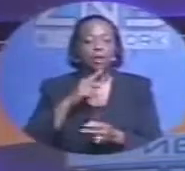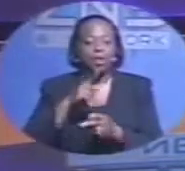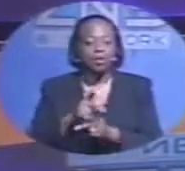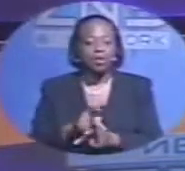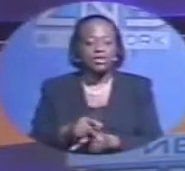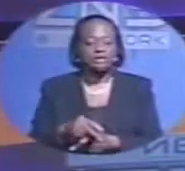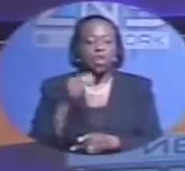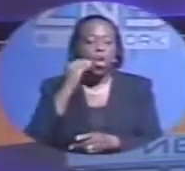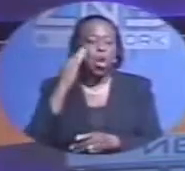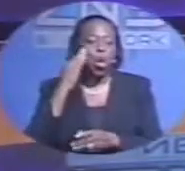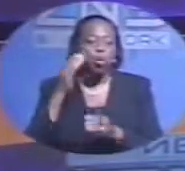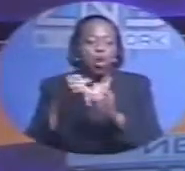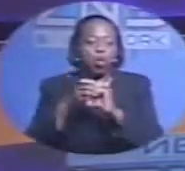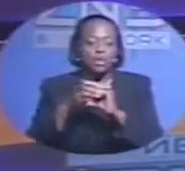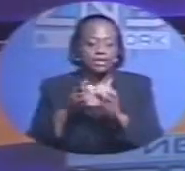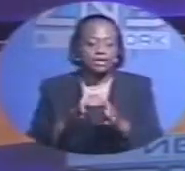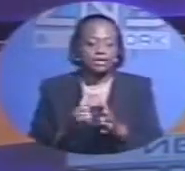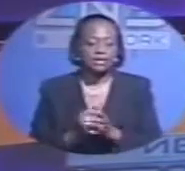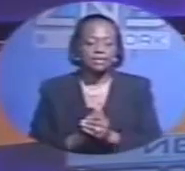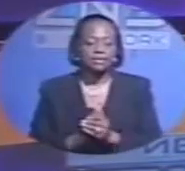homeowners facing foreclosure.